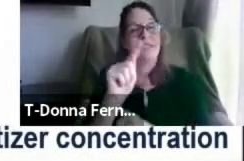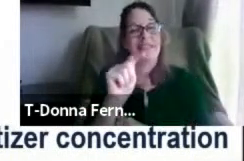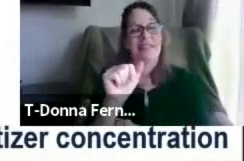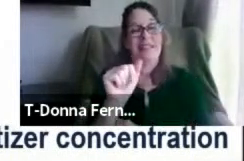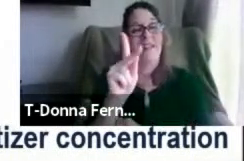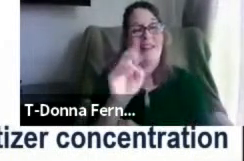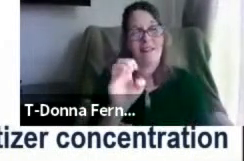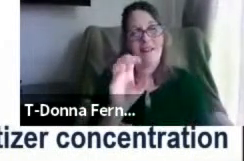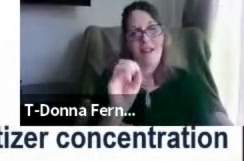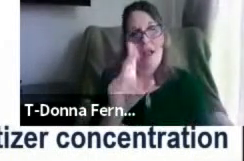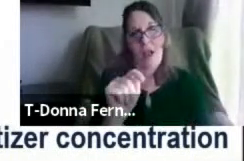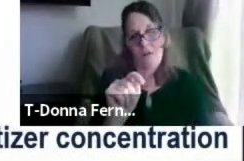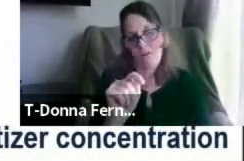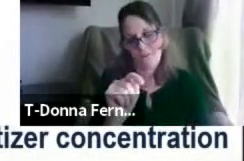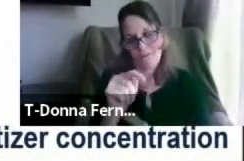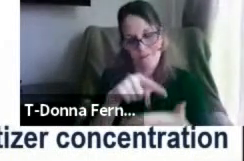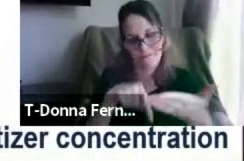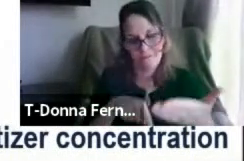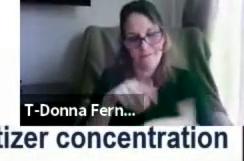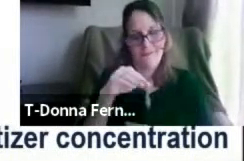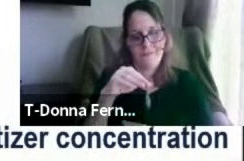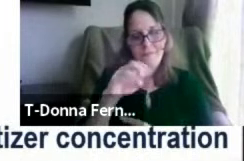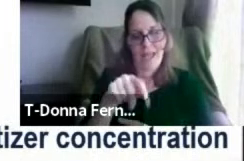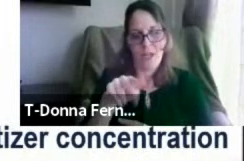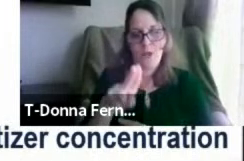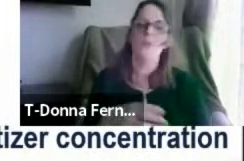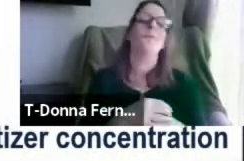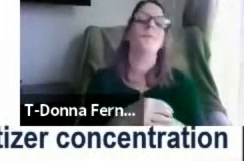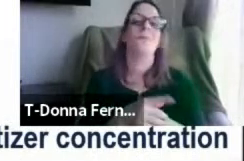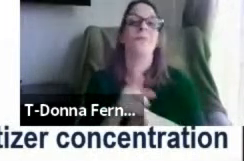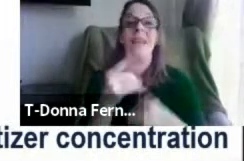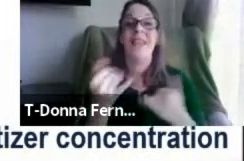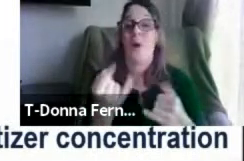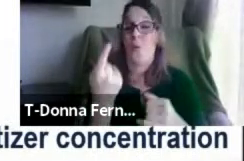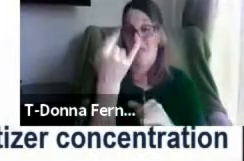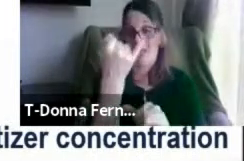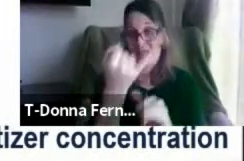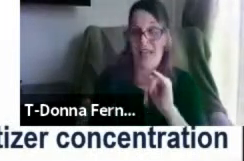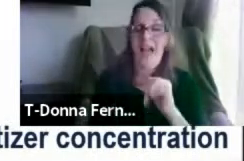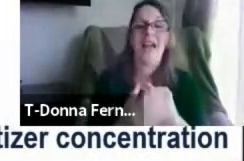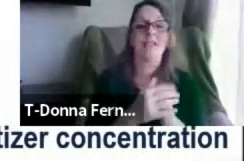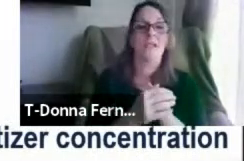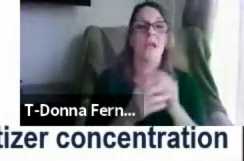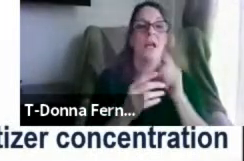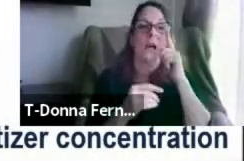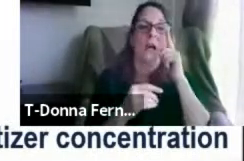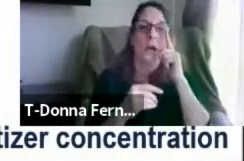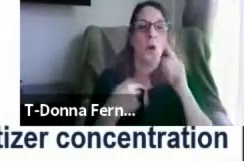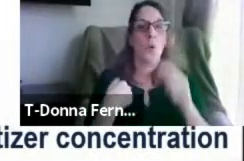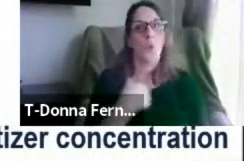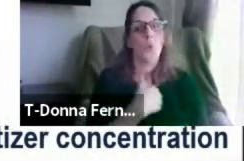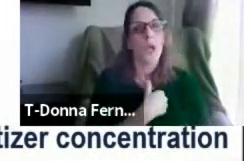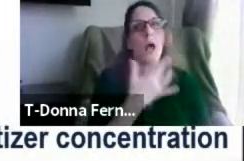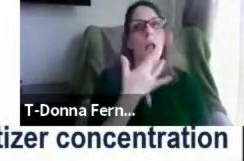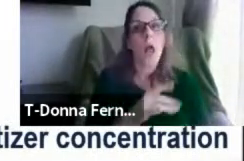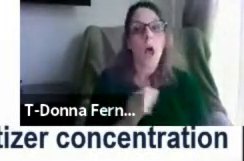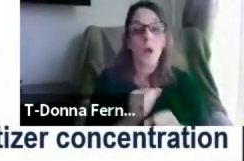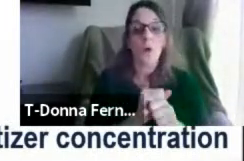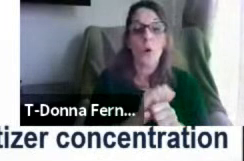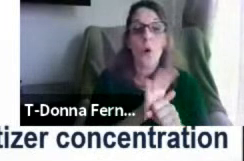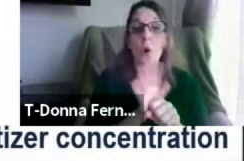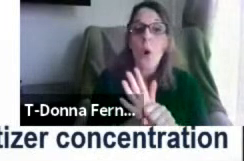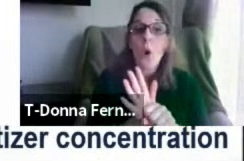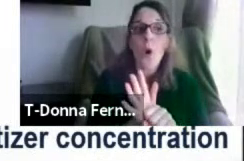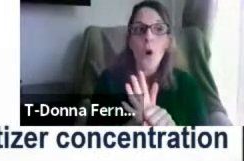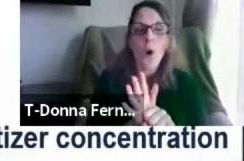And last but not least, I want to leave you with this little piece of information. We're, again, lucky that COVID-19